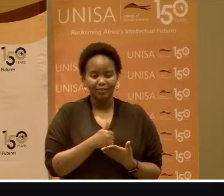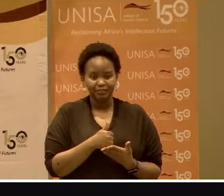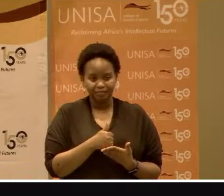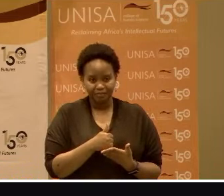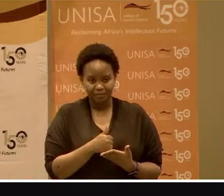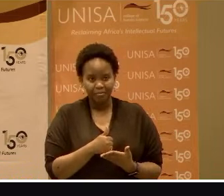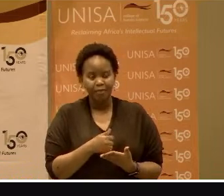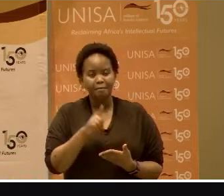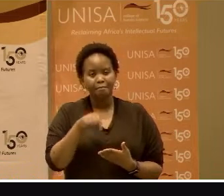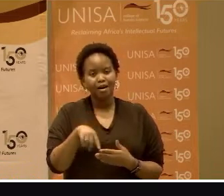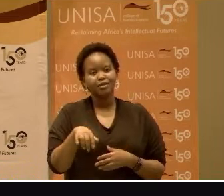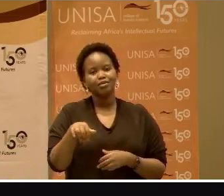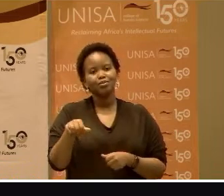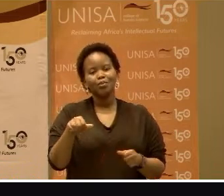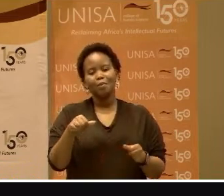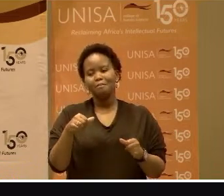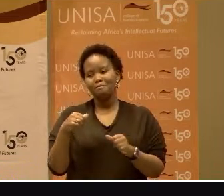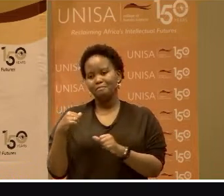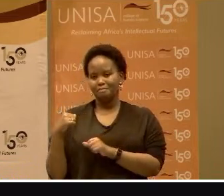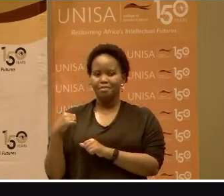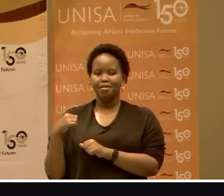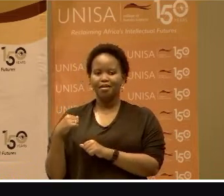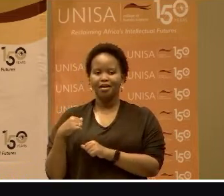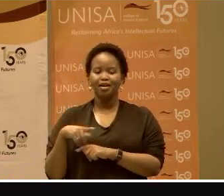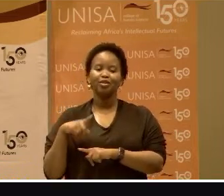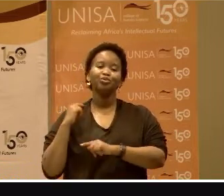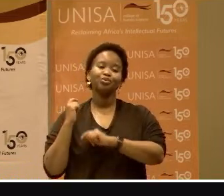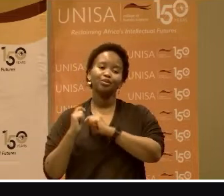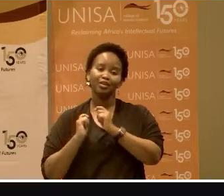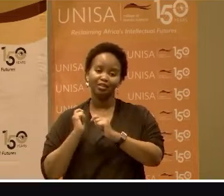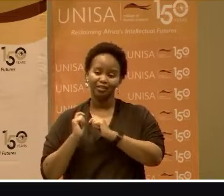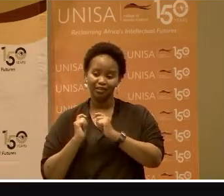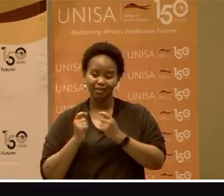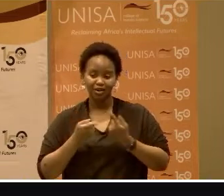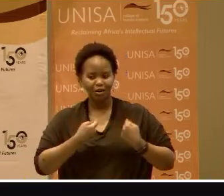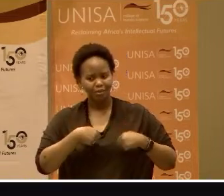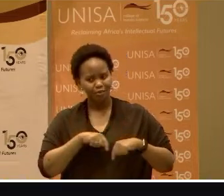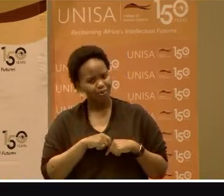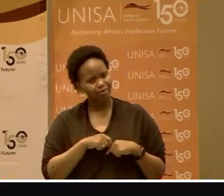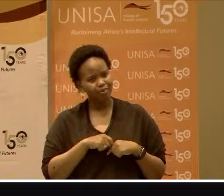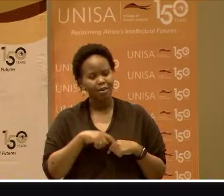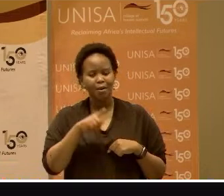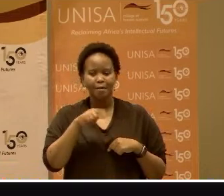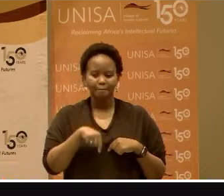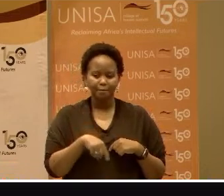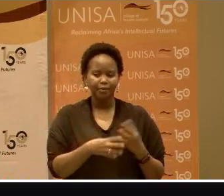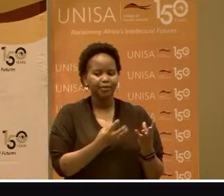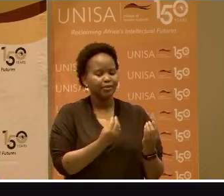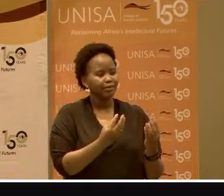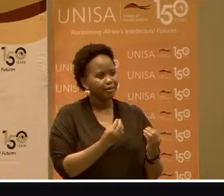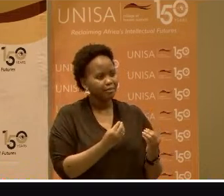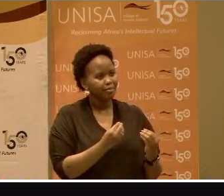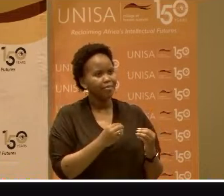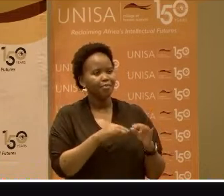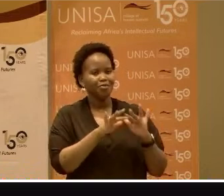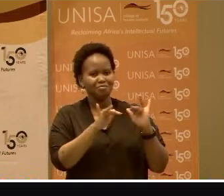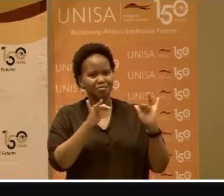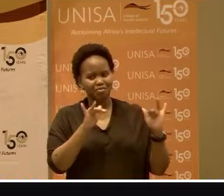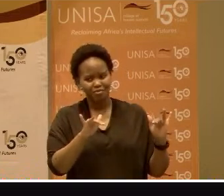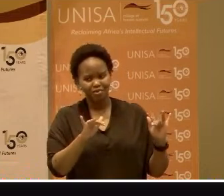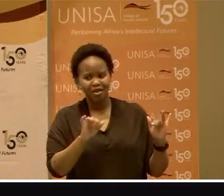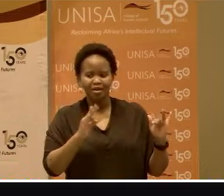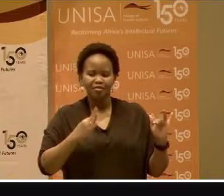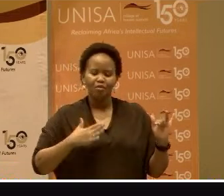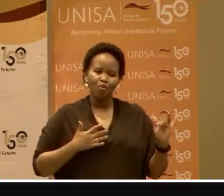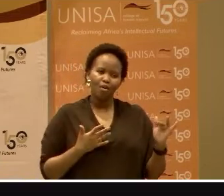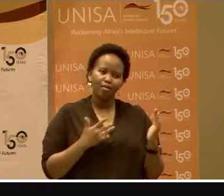our tradition. There is going to be a rise of populism. There is going to be digital transformation, and there is